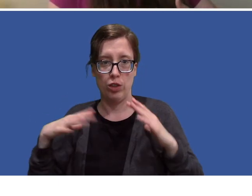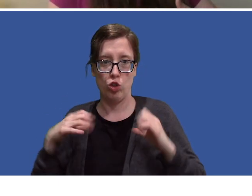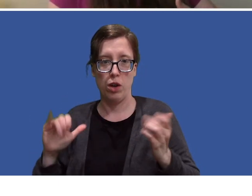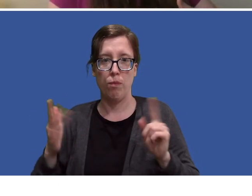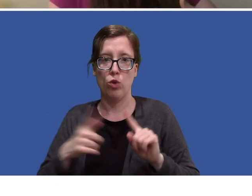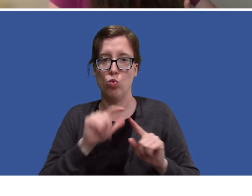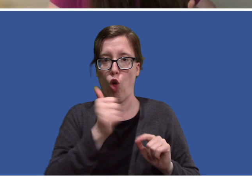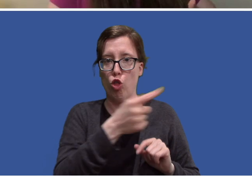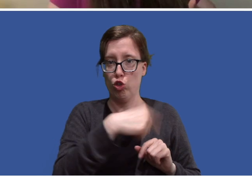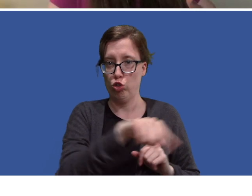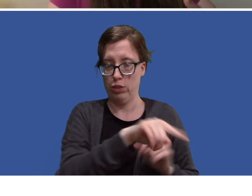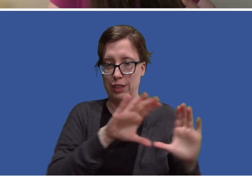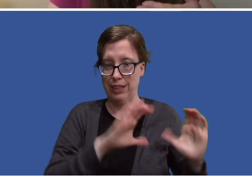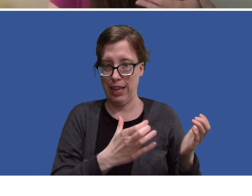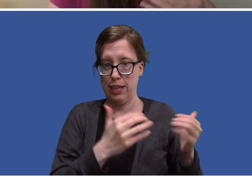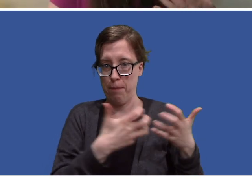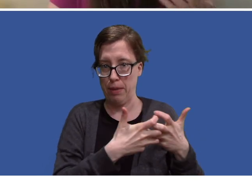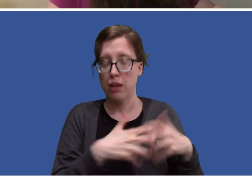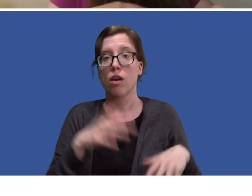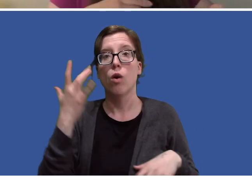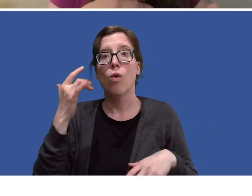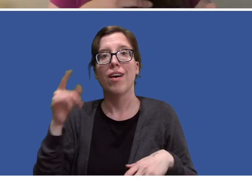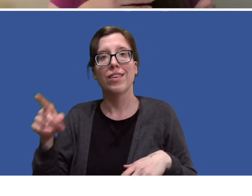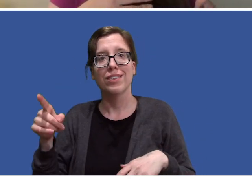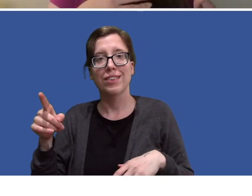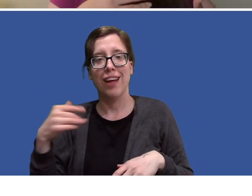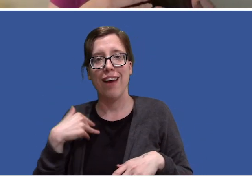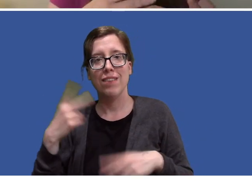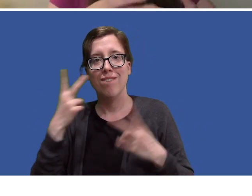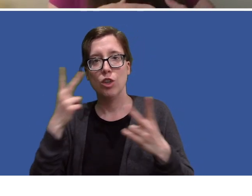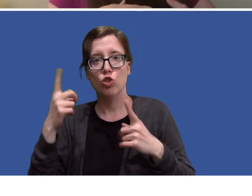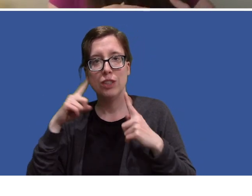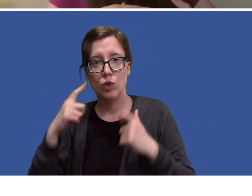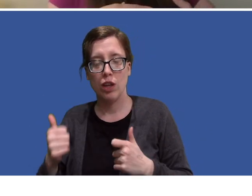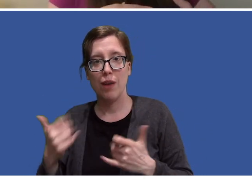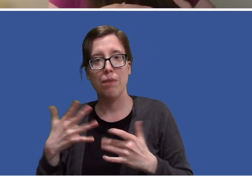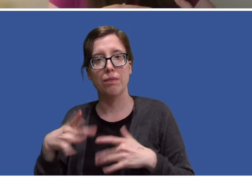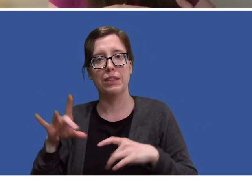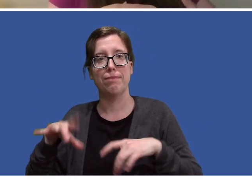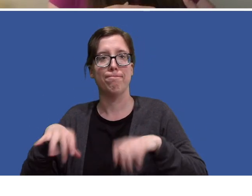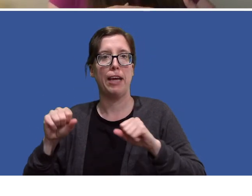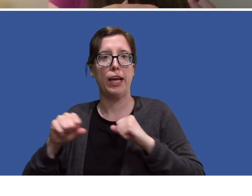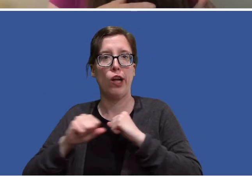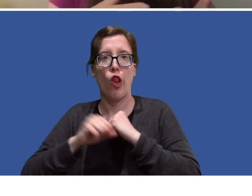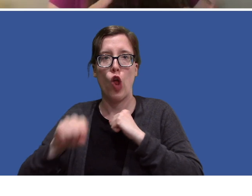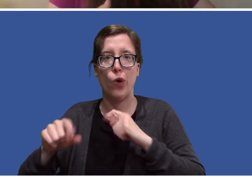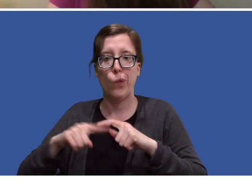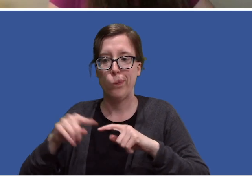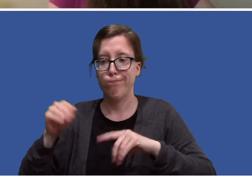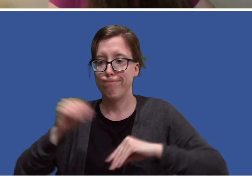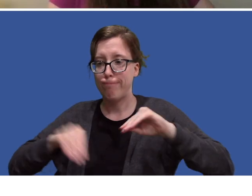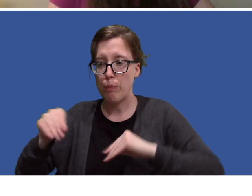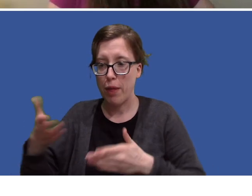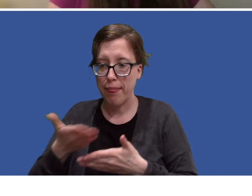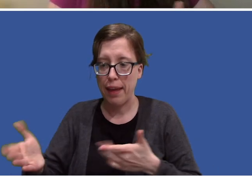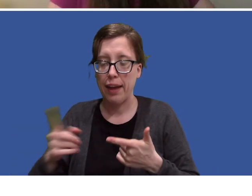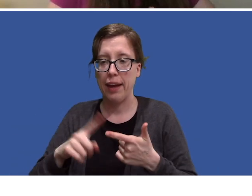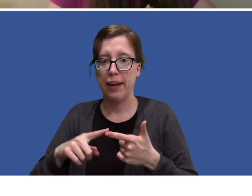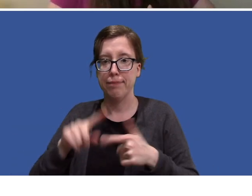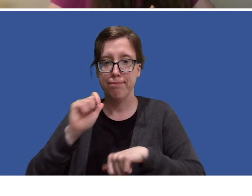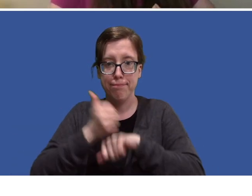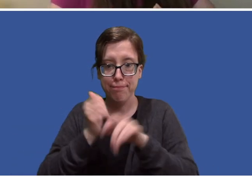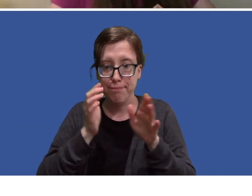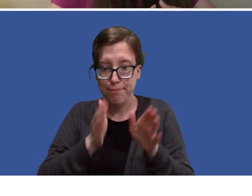loss. It might take them longer to pack up and to get organized, and then even just to get to their next class.